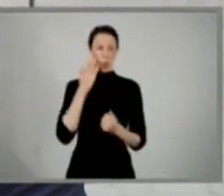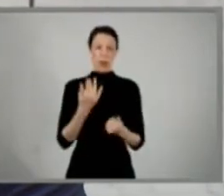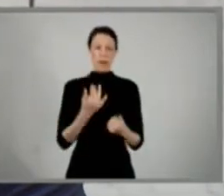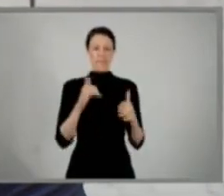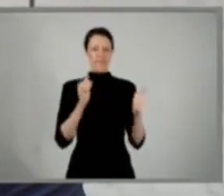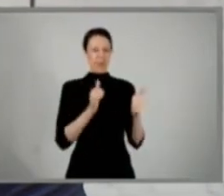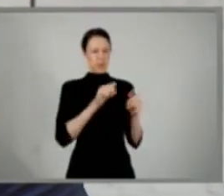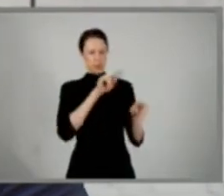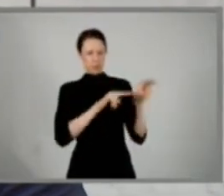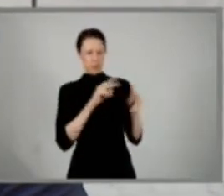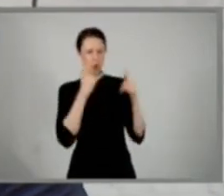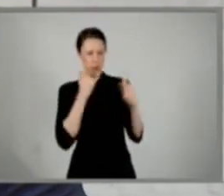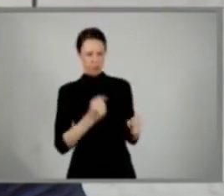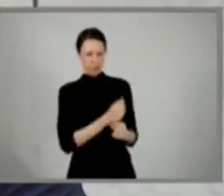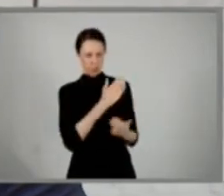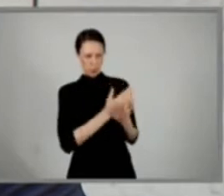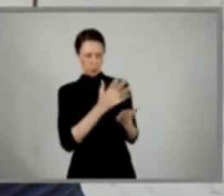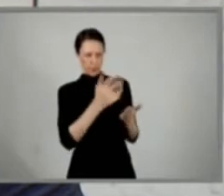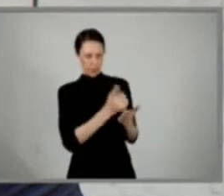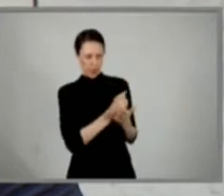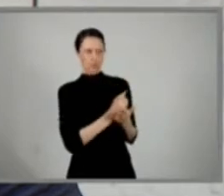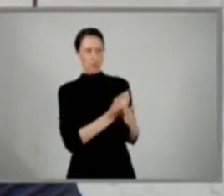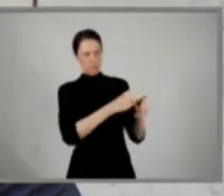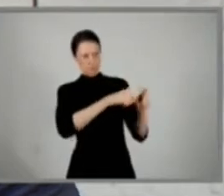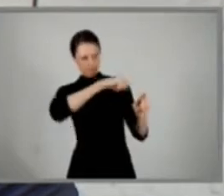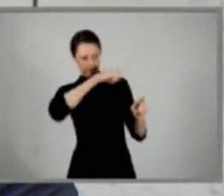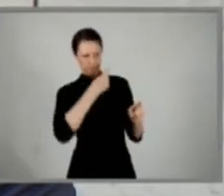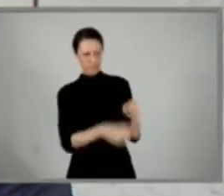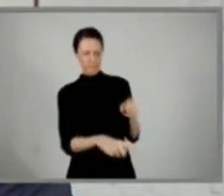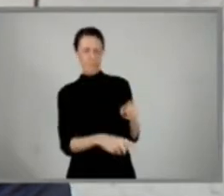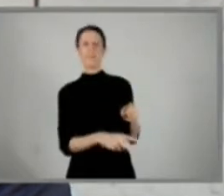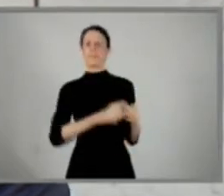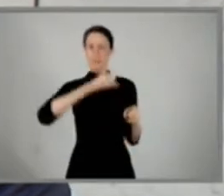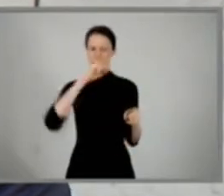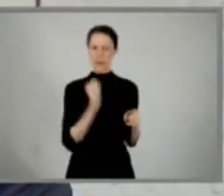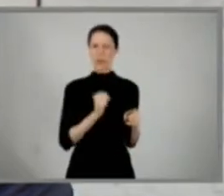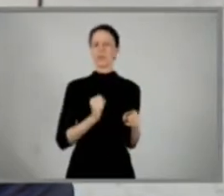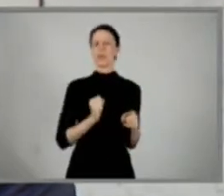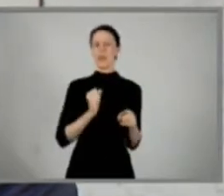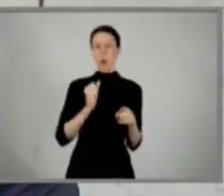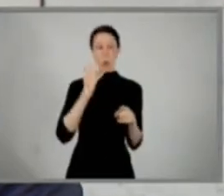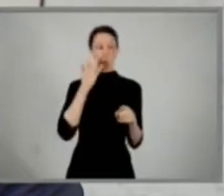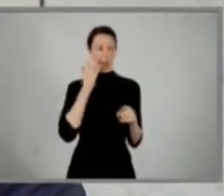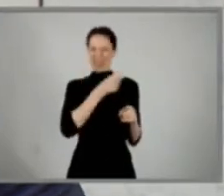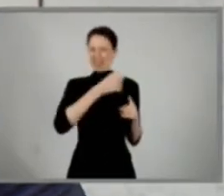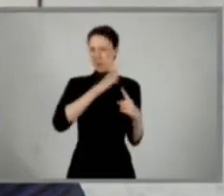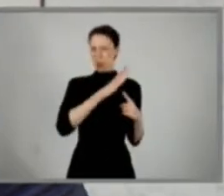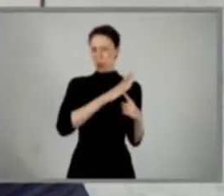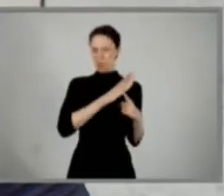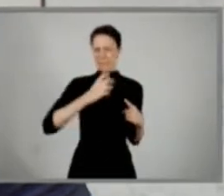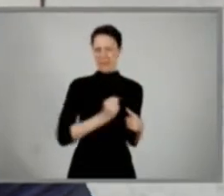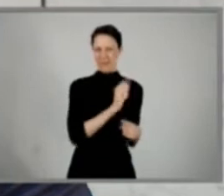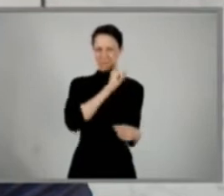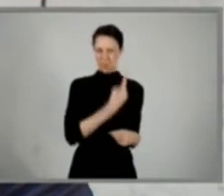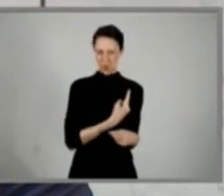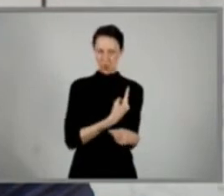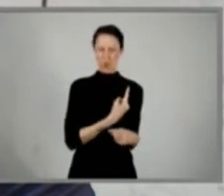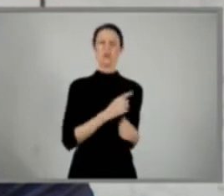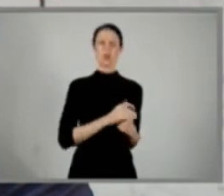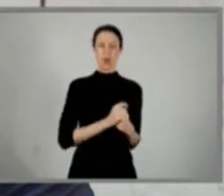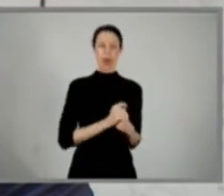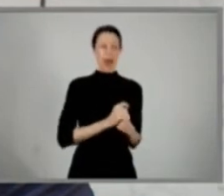TGA approvals to ensure that they are safe. Once we have cleared those important benchmarks, then we must be in a position to be